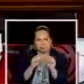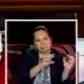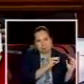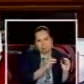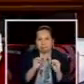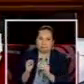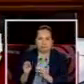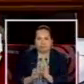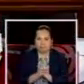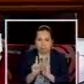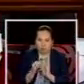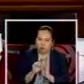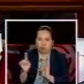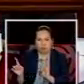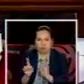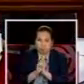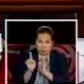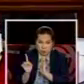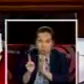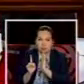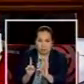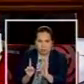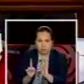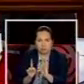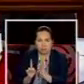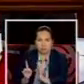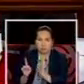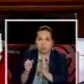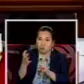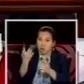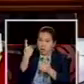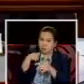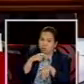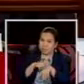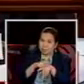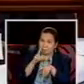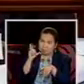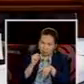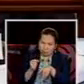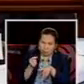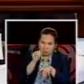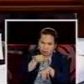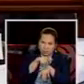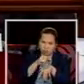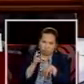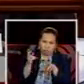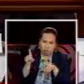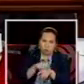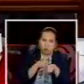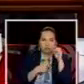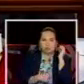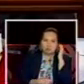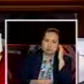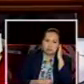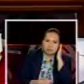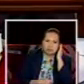or pupunta sa bandang likod. So yun ho ang tinatanong yung time. Opo, yung pong time na yun, gaano katagal? Yung isang tao,